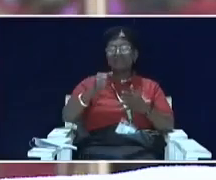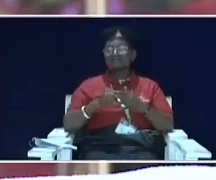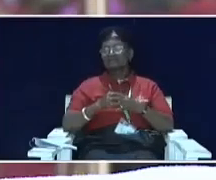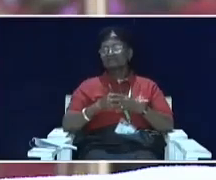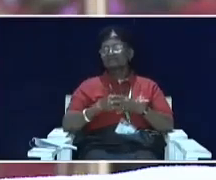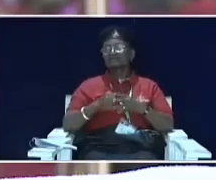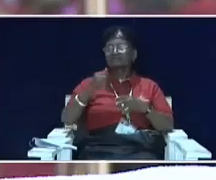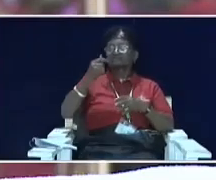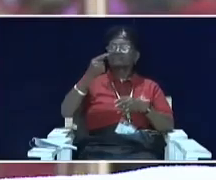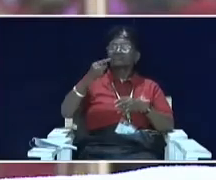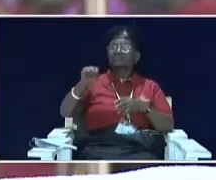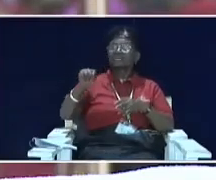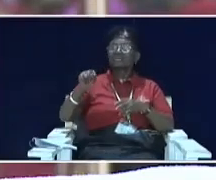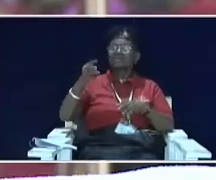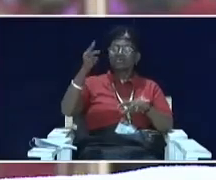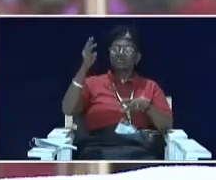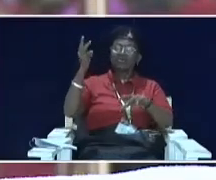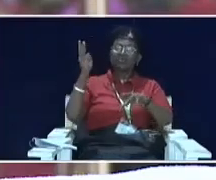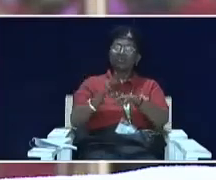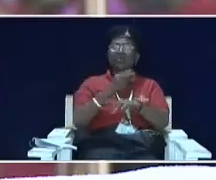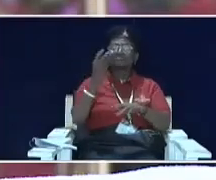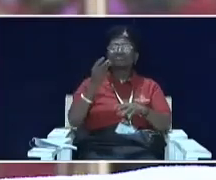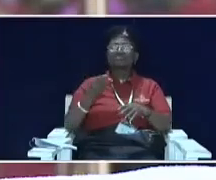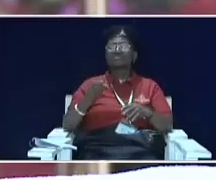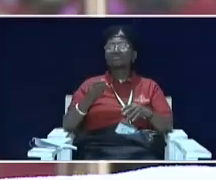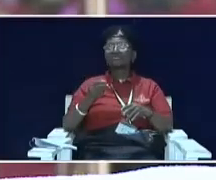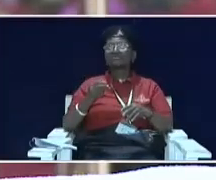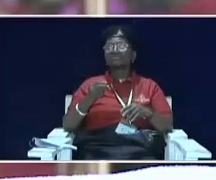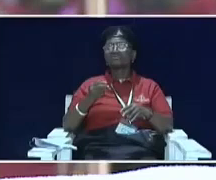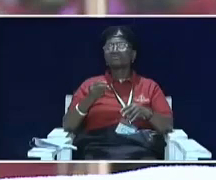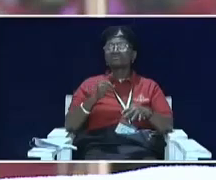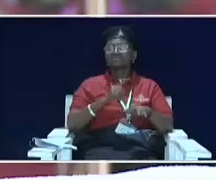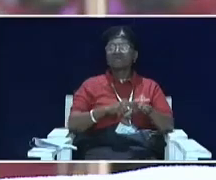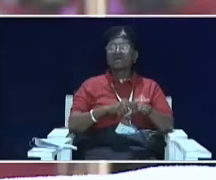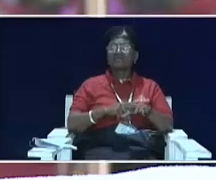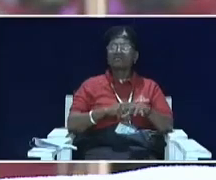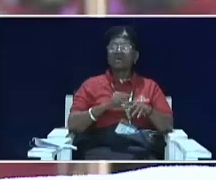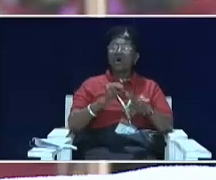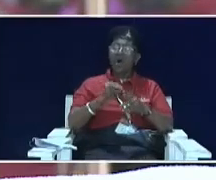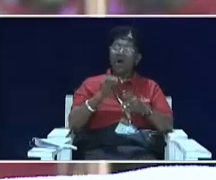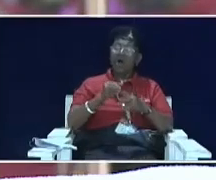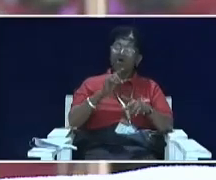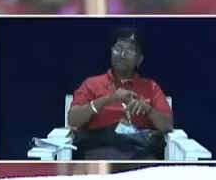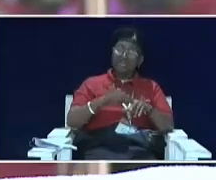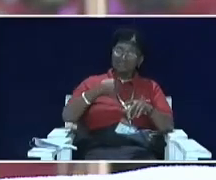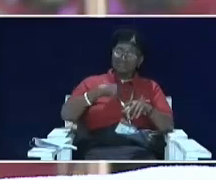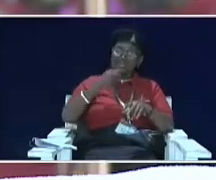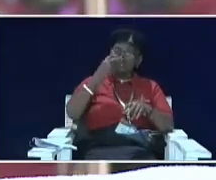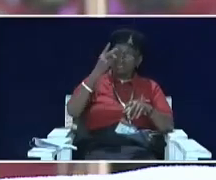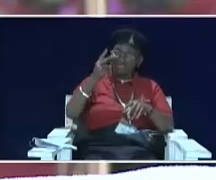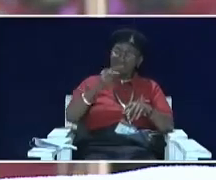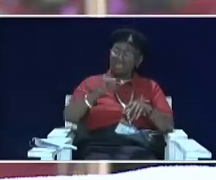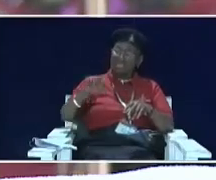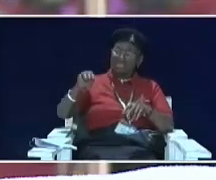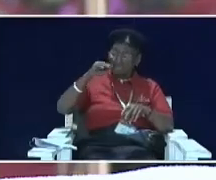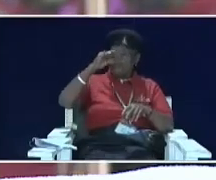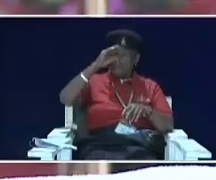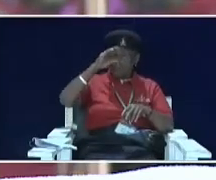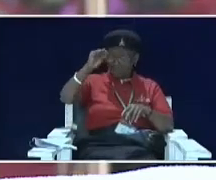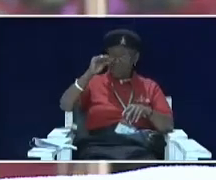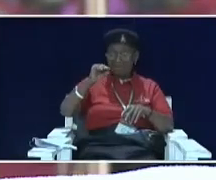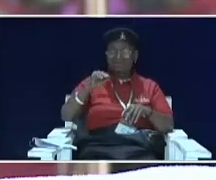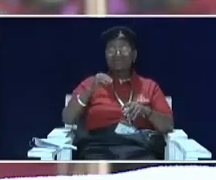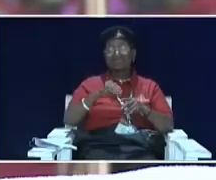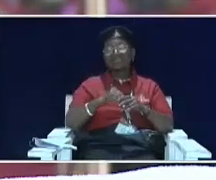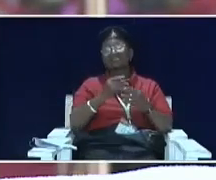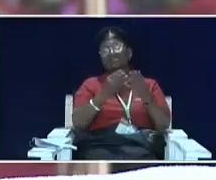The worst time the time I've seen a man in sorrow,